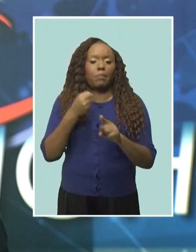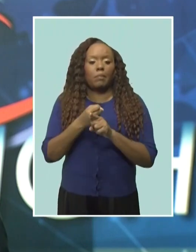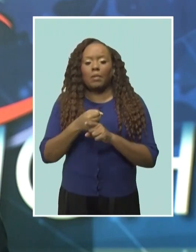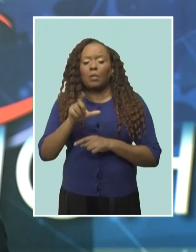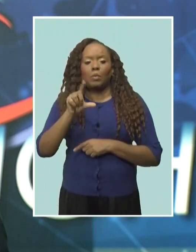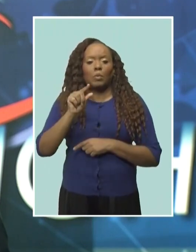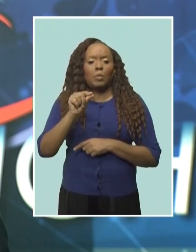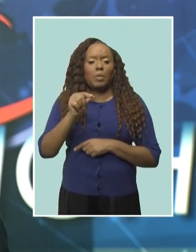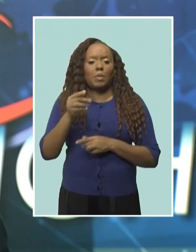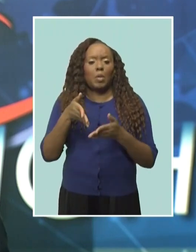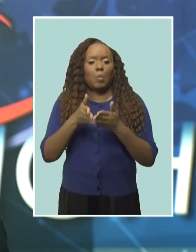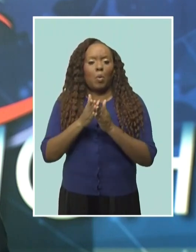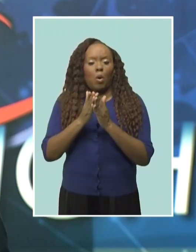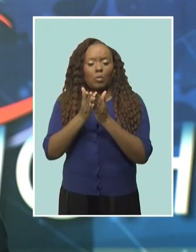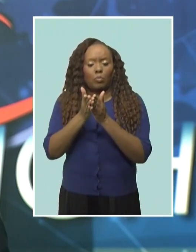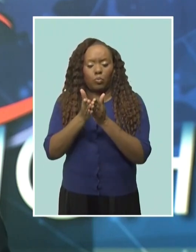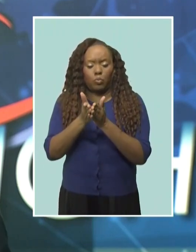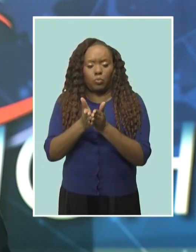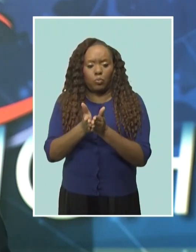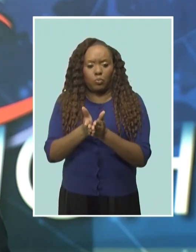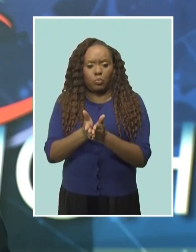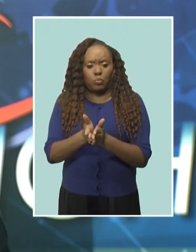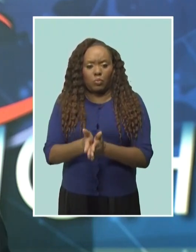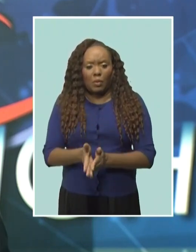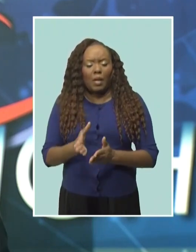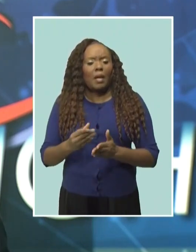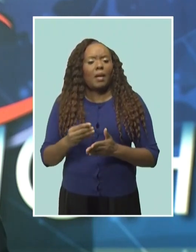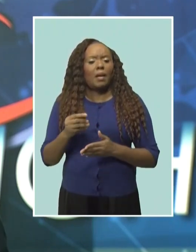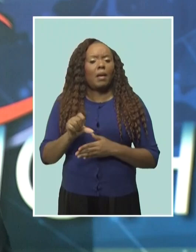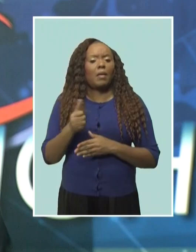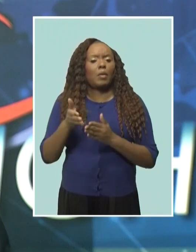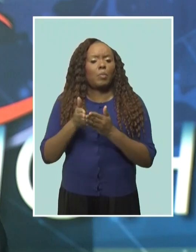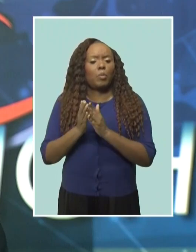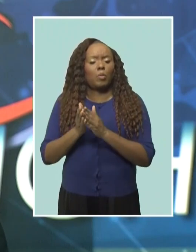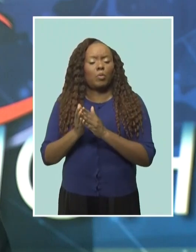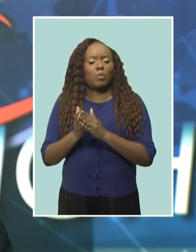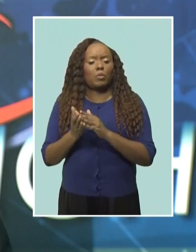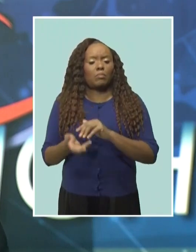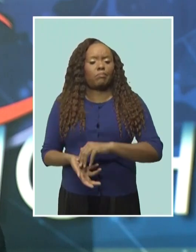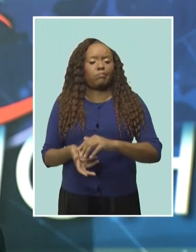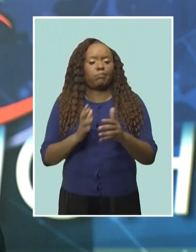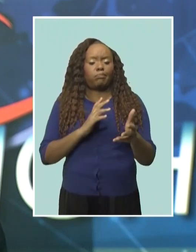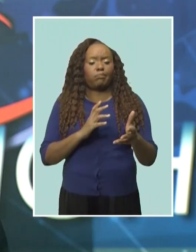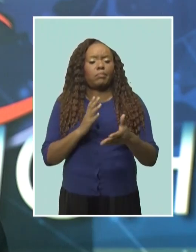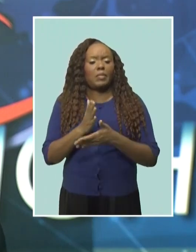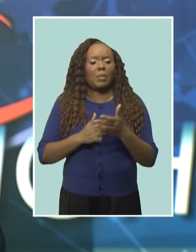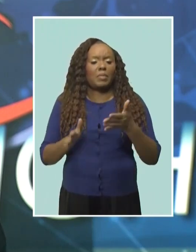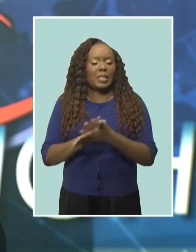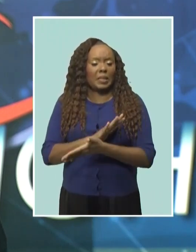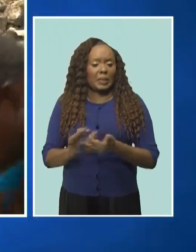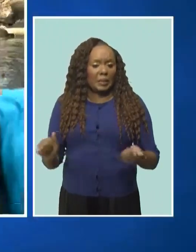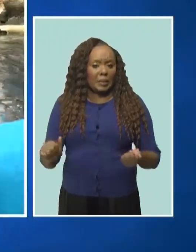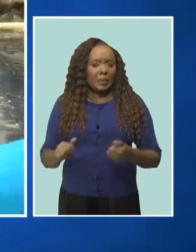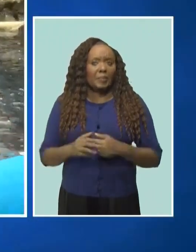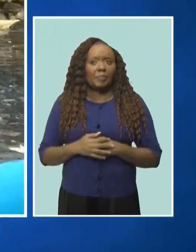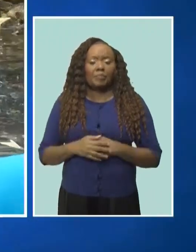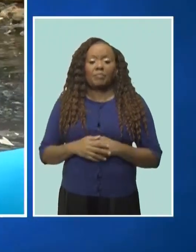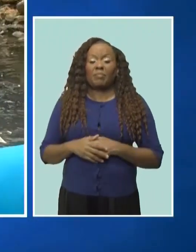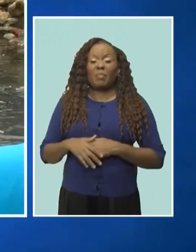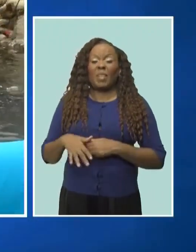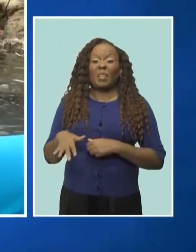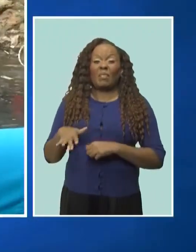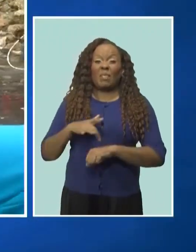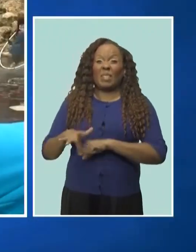20 boats and damaged many more. Rachel Agard was on location and filed this report. From as early as